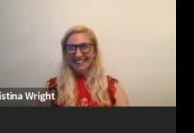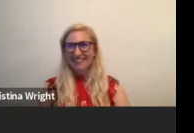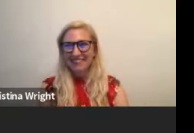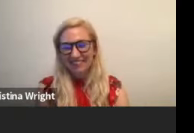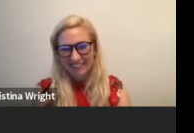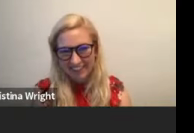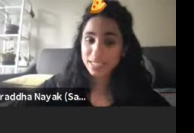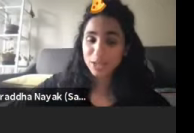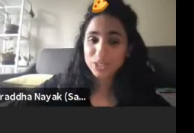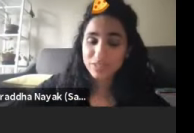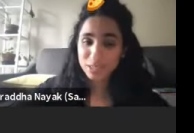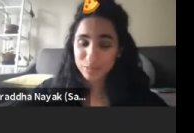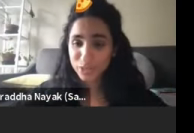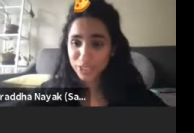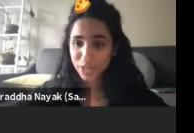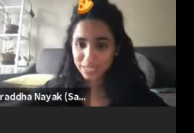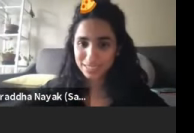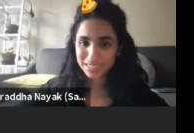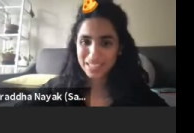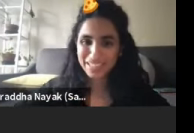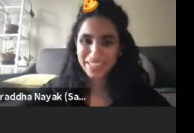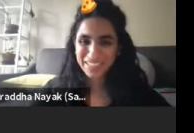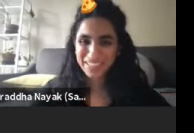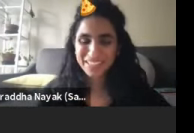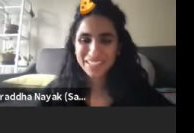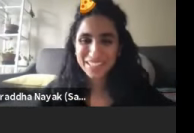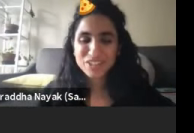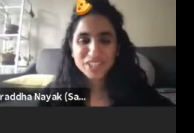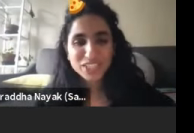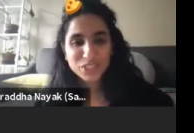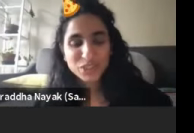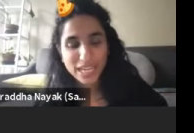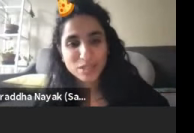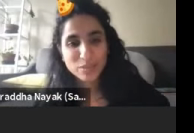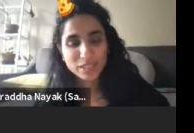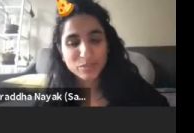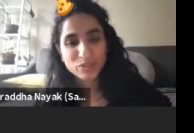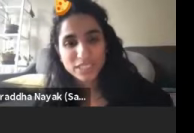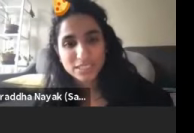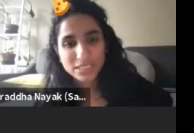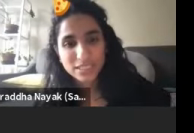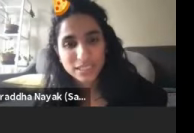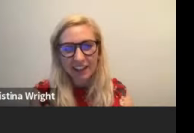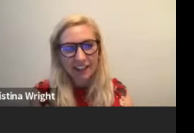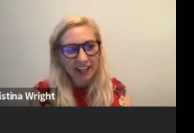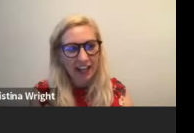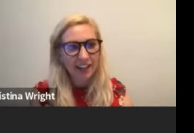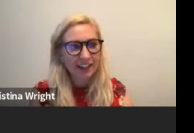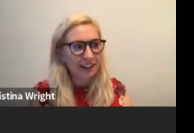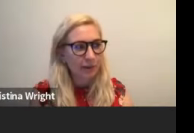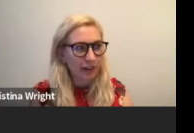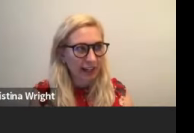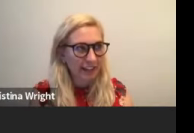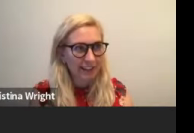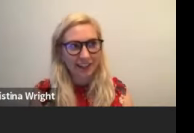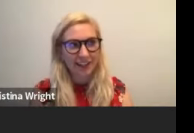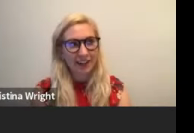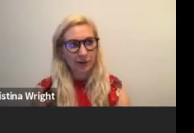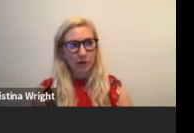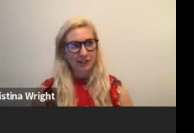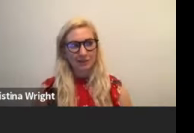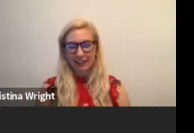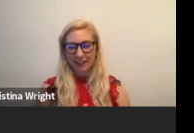But then my goal is now to develop your interest. Christina, do you like animated movies? I like anything where I get to